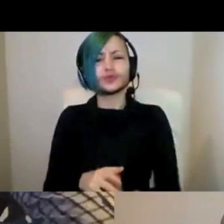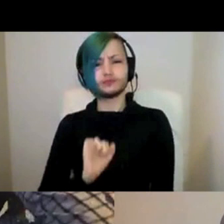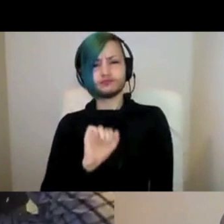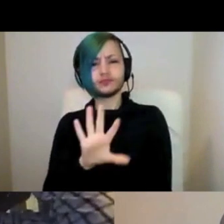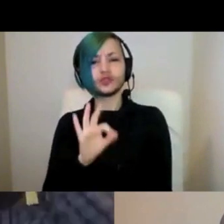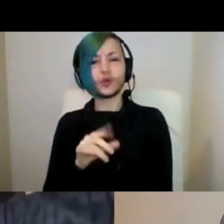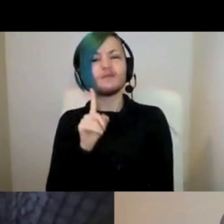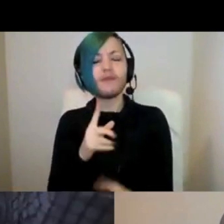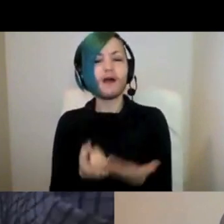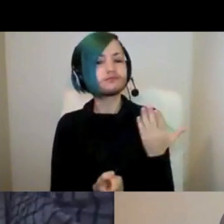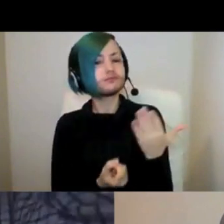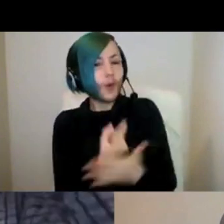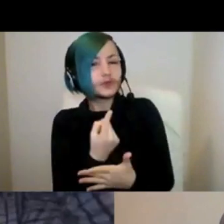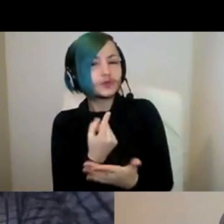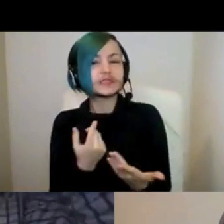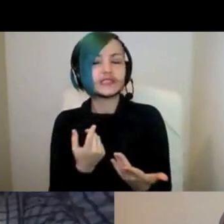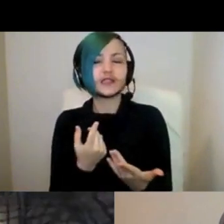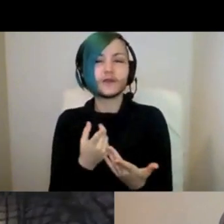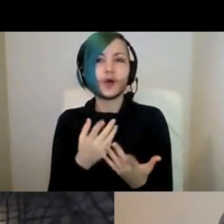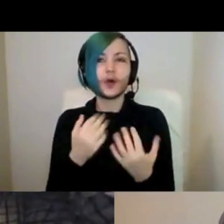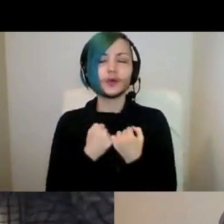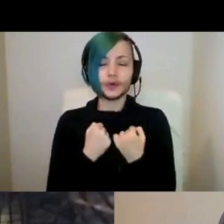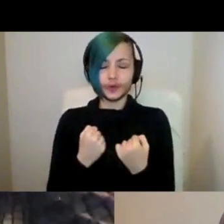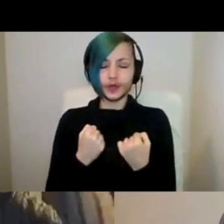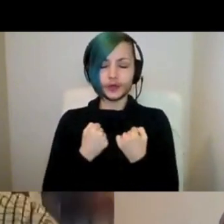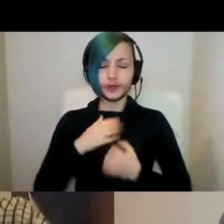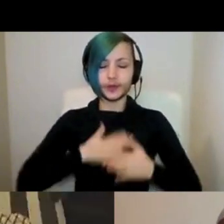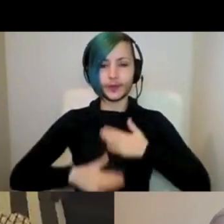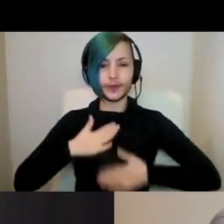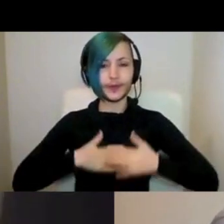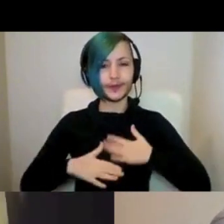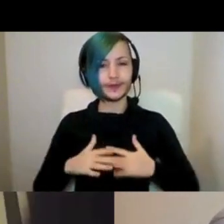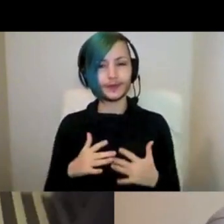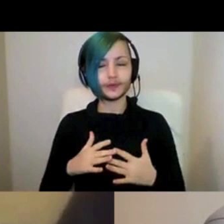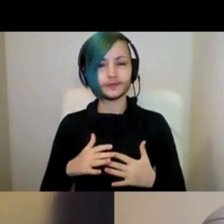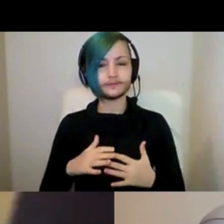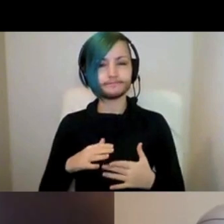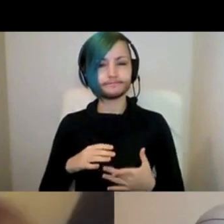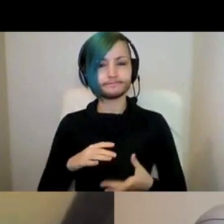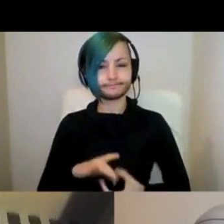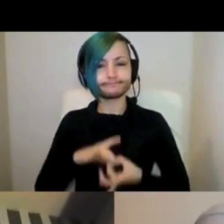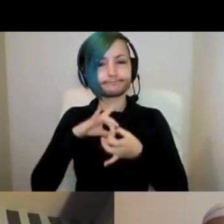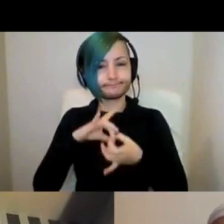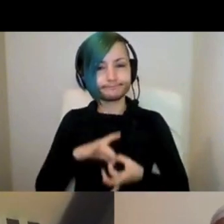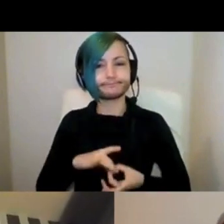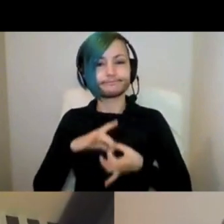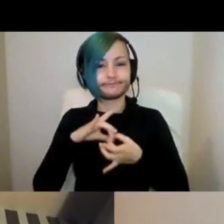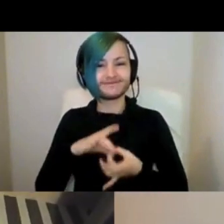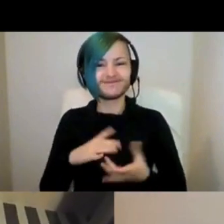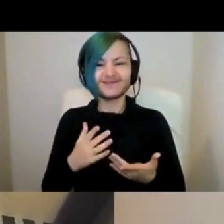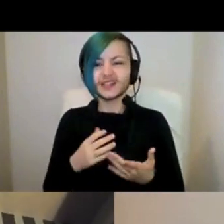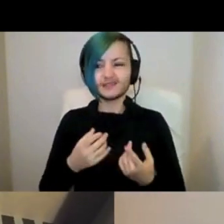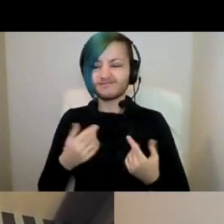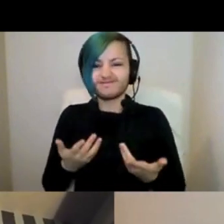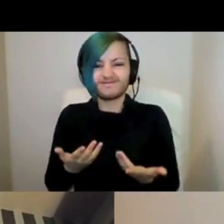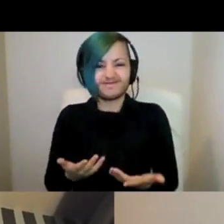little time to ground and feel present, because otherwise we're just kind of in our own separate places, don't